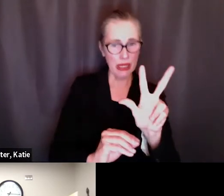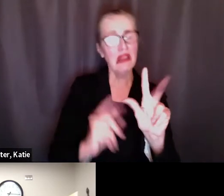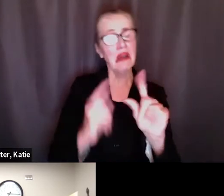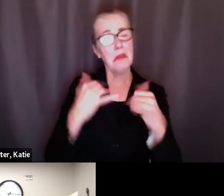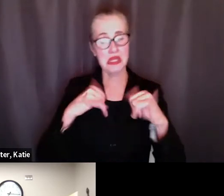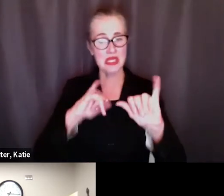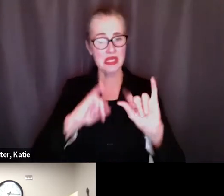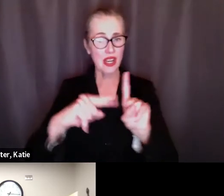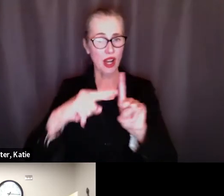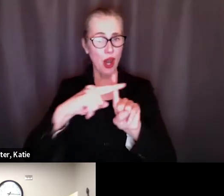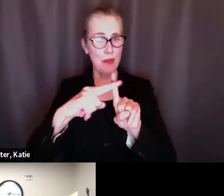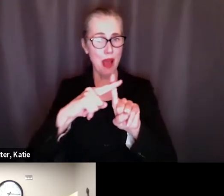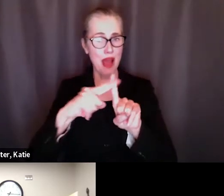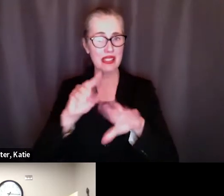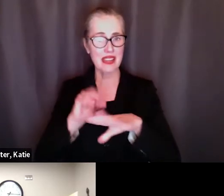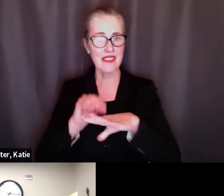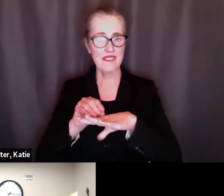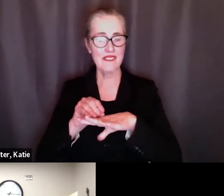there